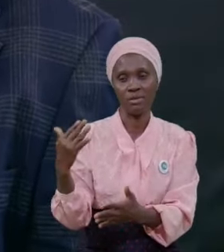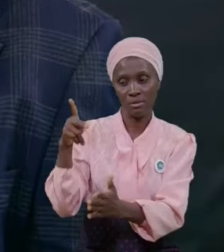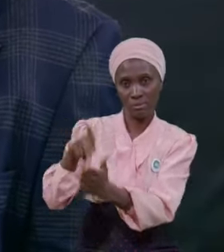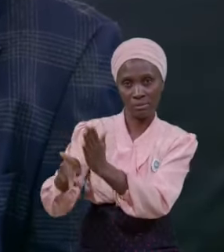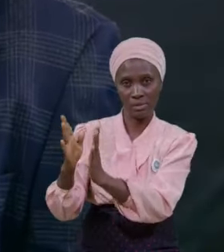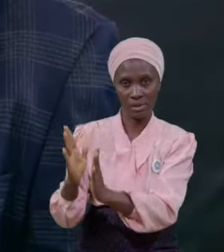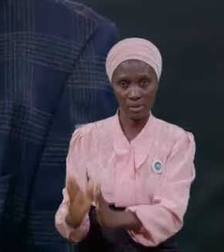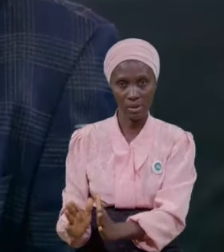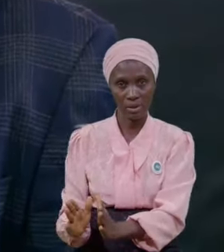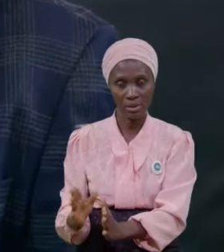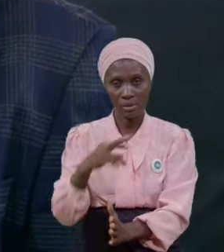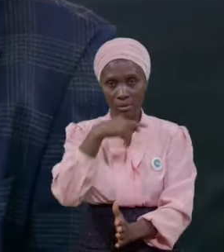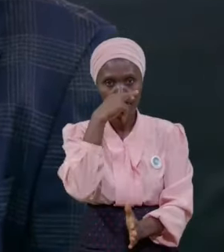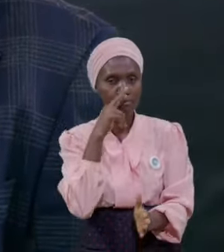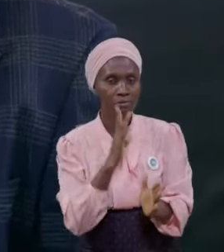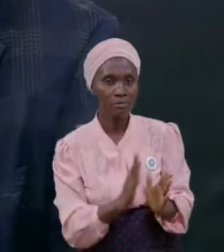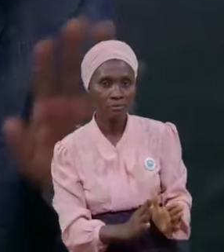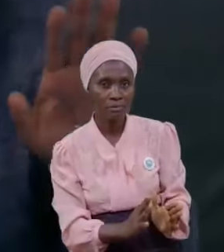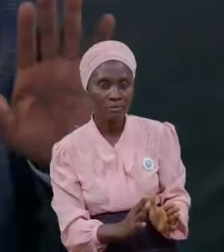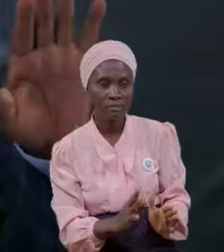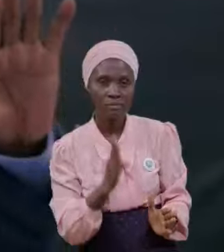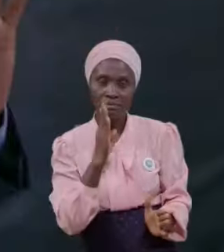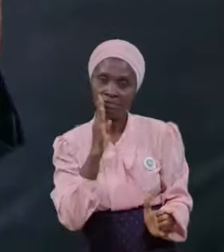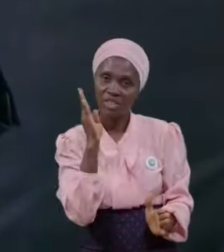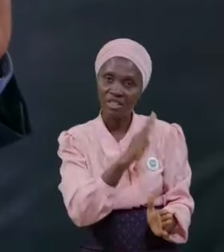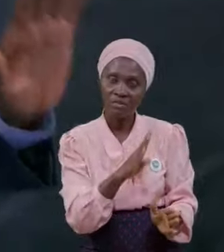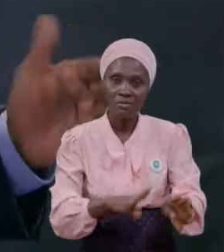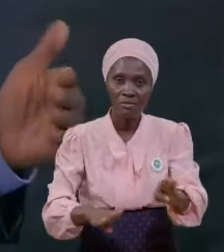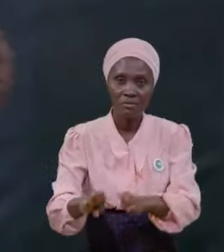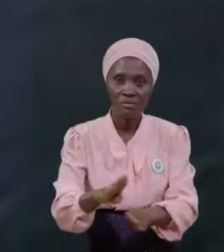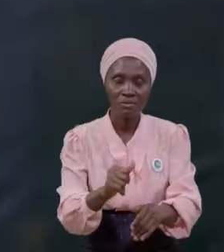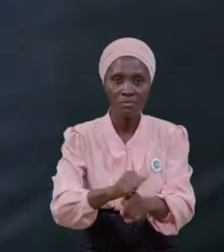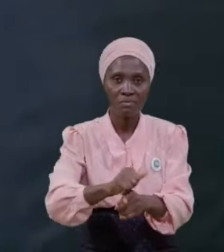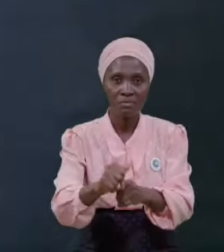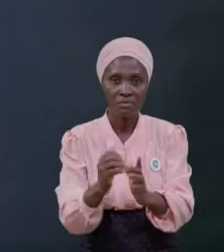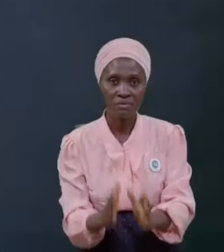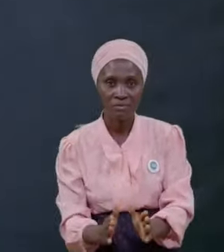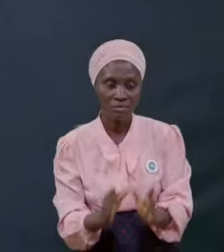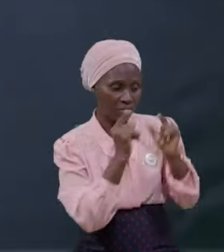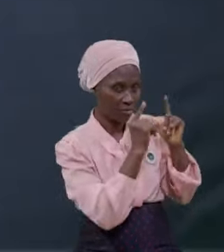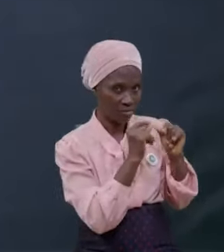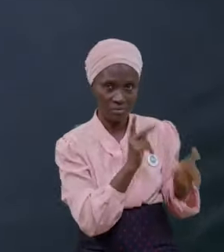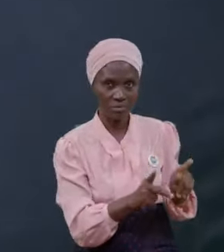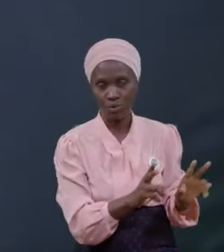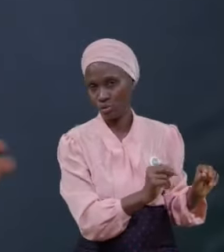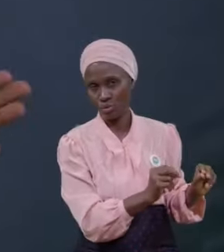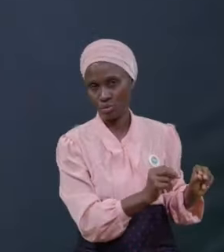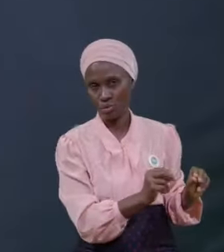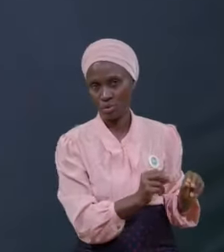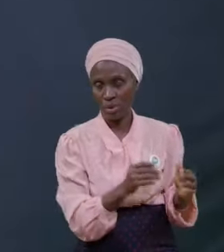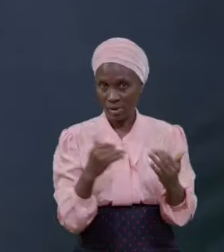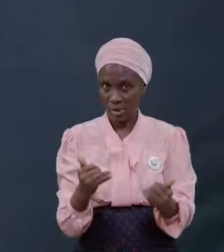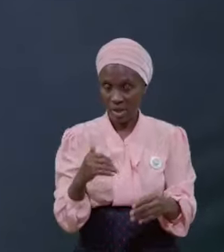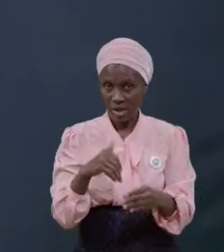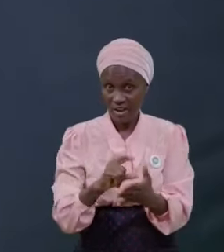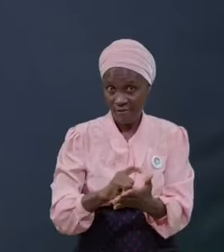the evildoer, the busybody. No, we come from verse 15, we come to verse 16. If